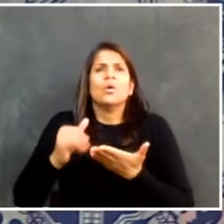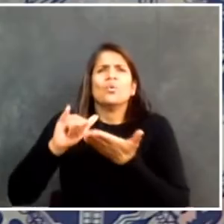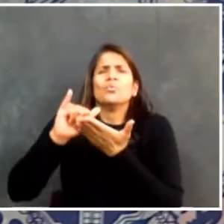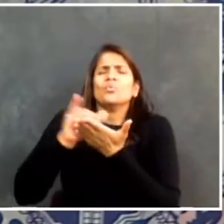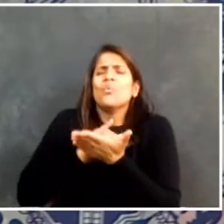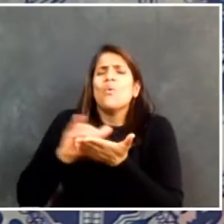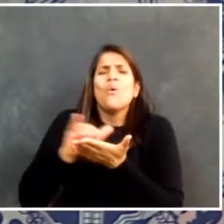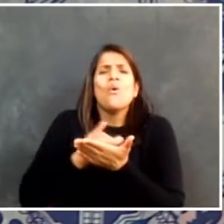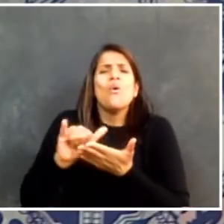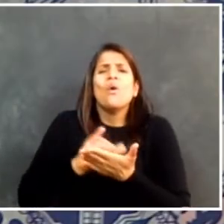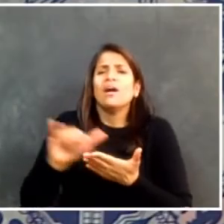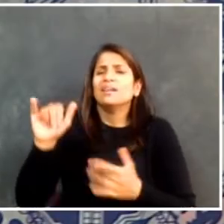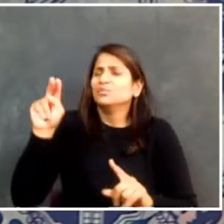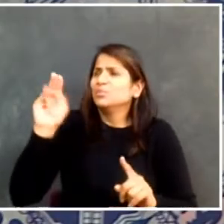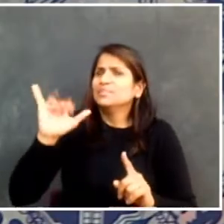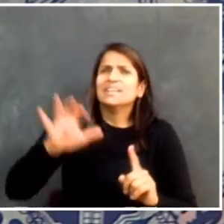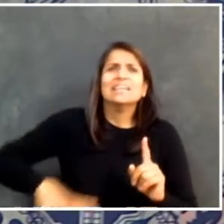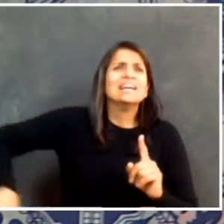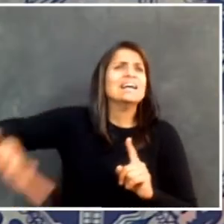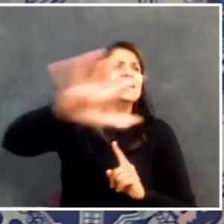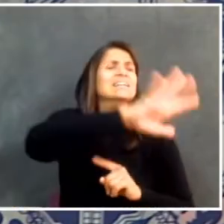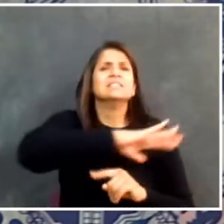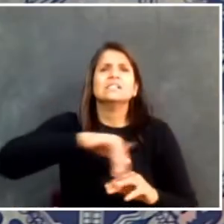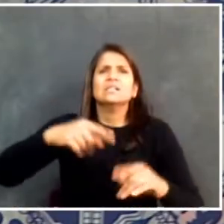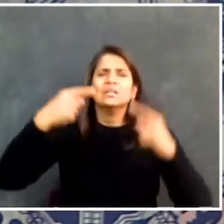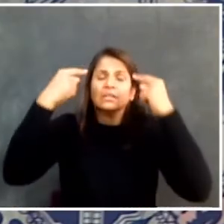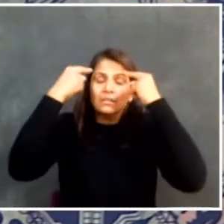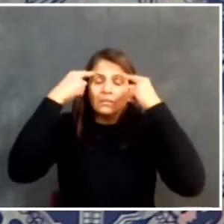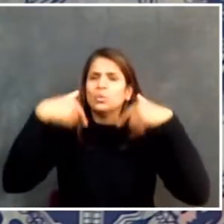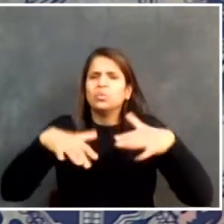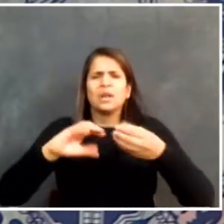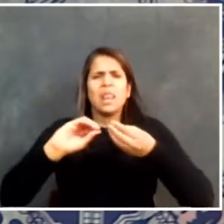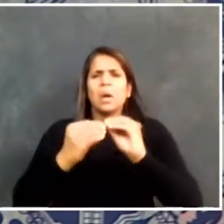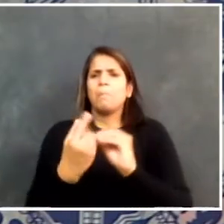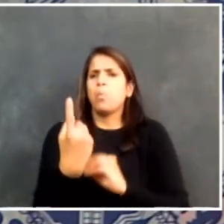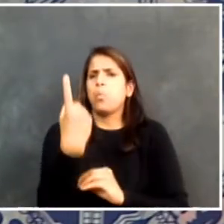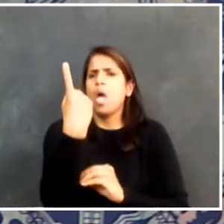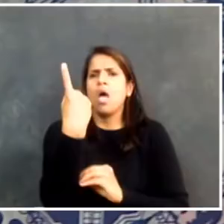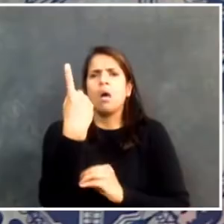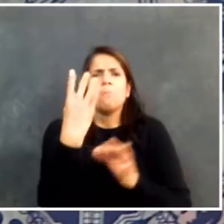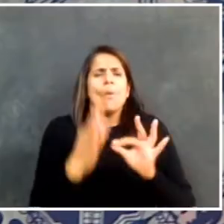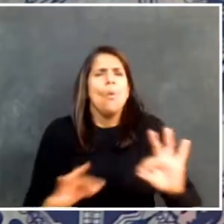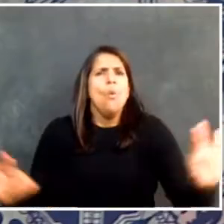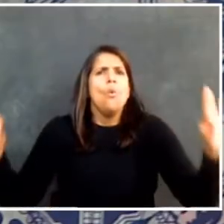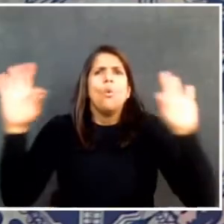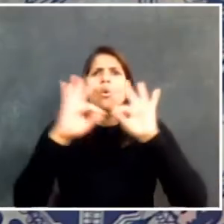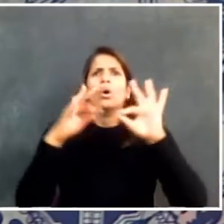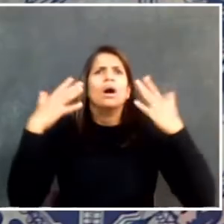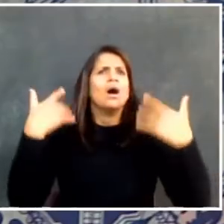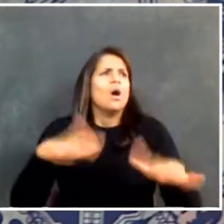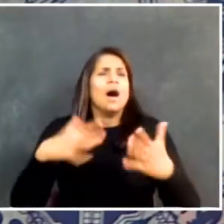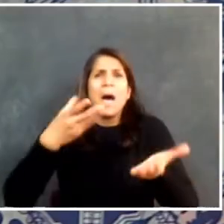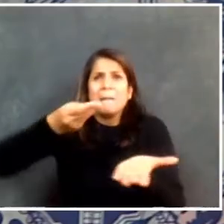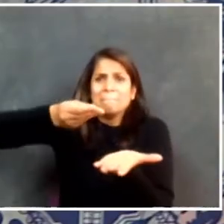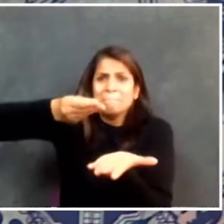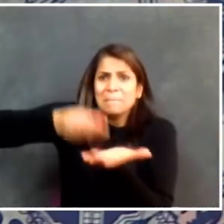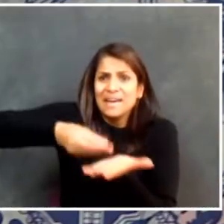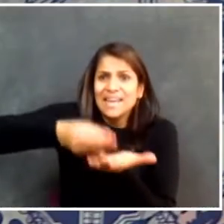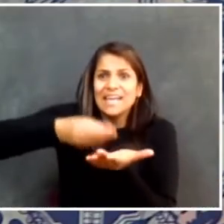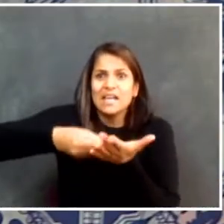economic leader of the United States of America. We are the financial capital. We're one of the economic engines of this